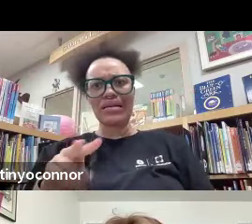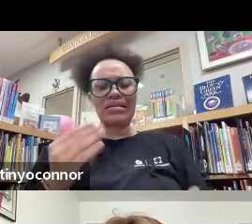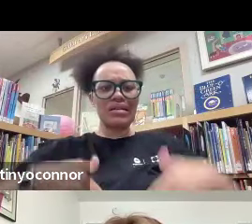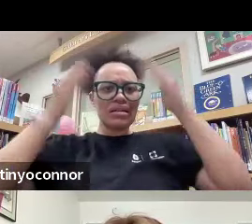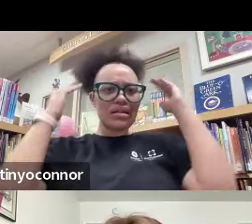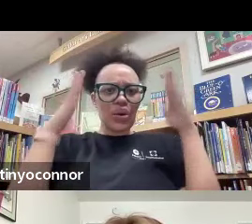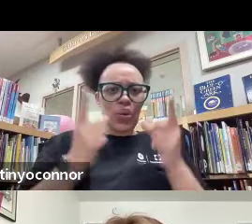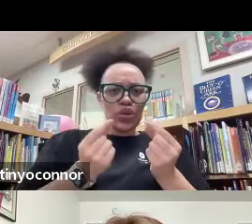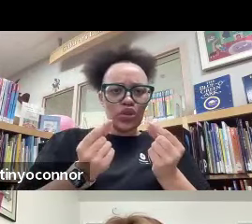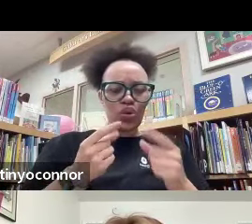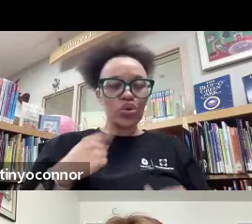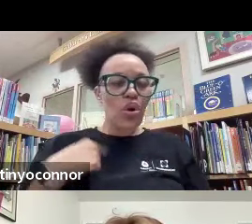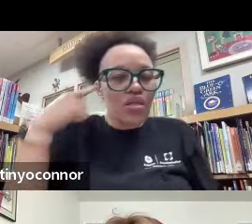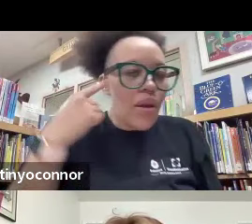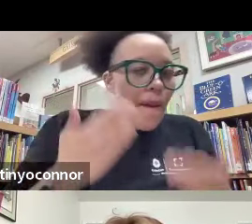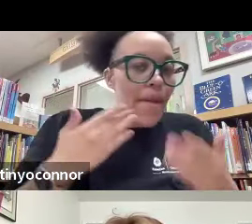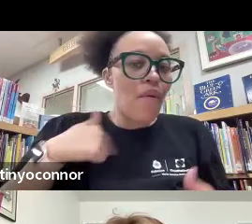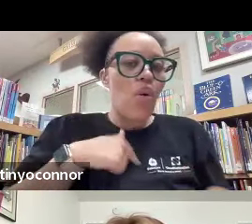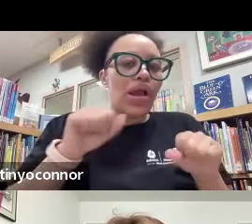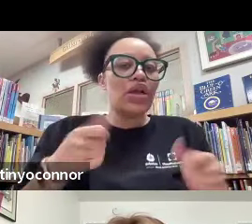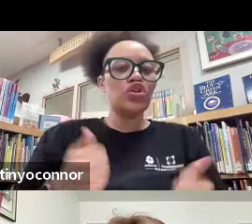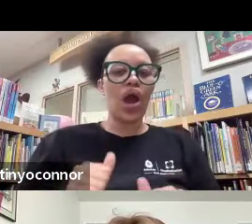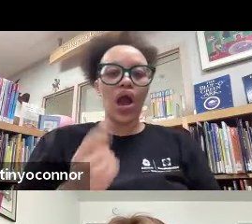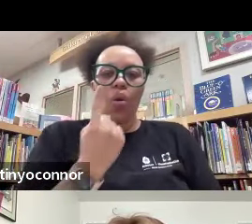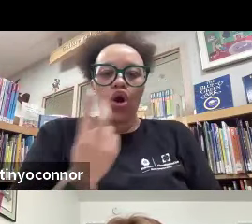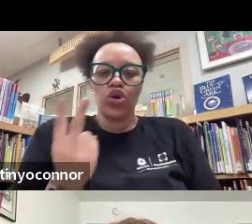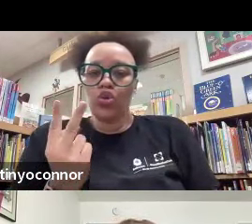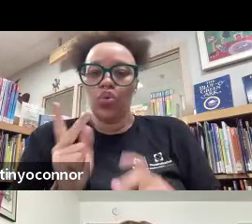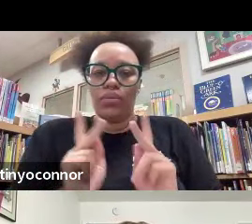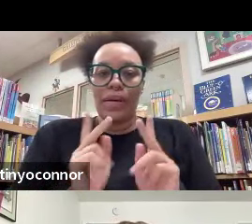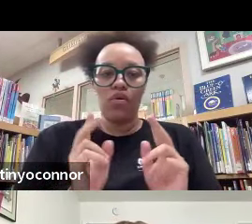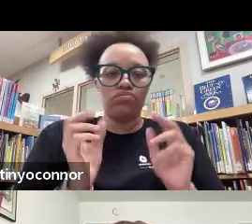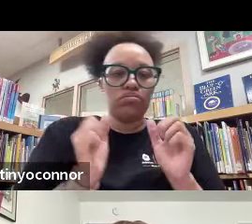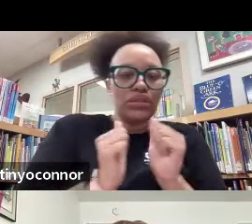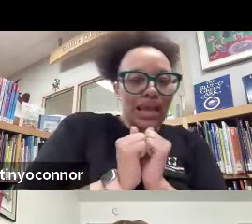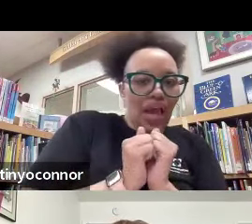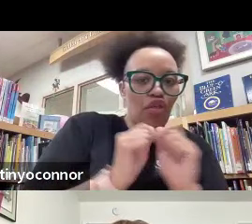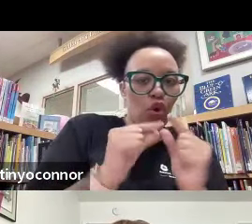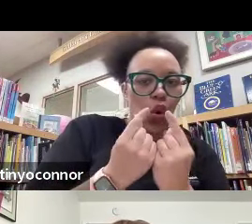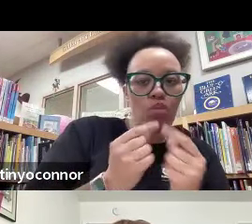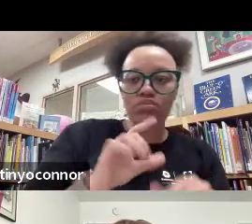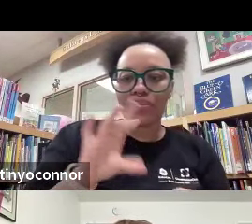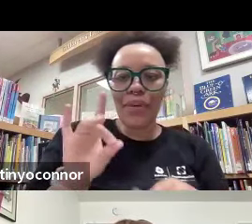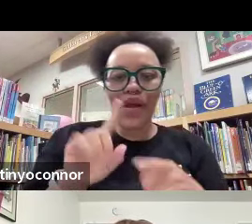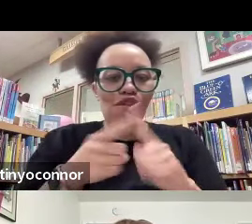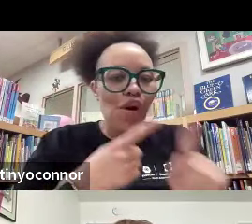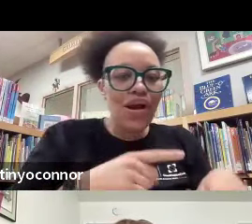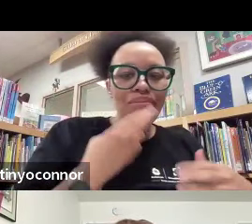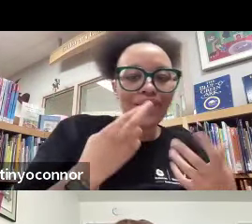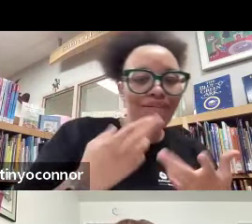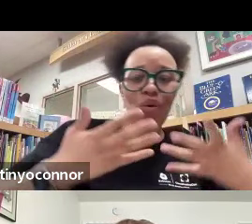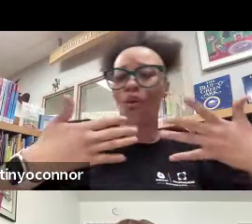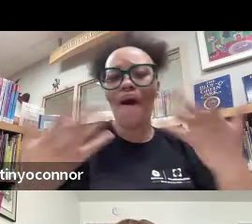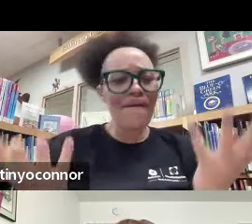life. And, you know, it's a lot of stuff going on. And so perhaps we can try to set up, you know,